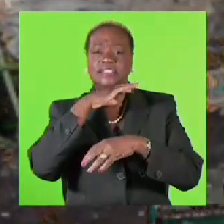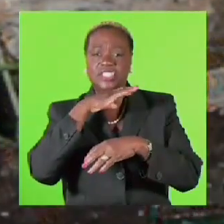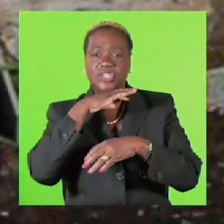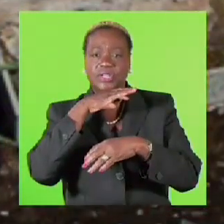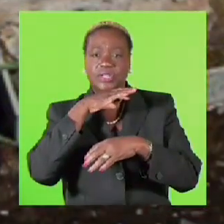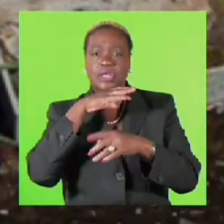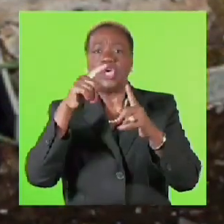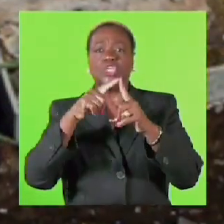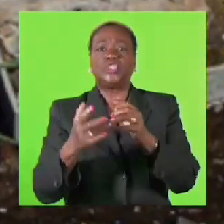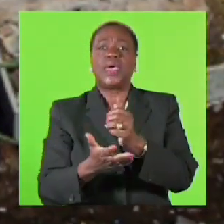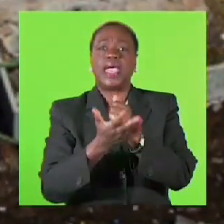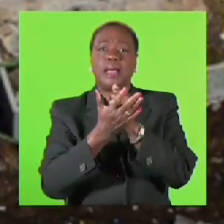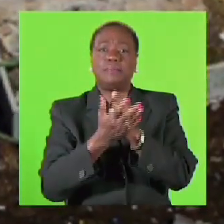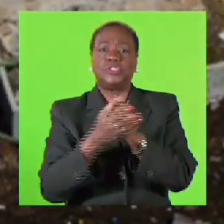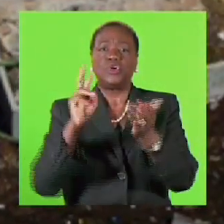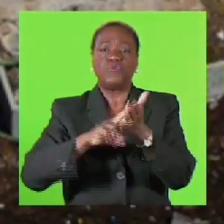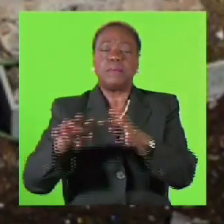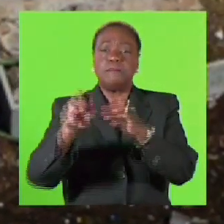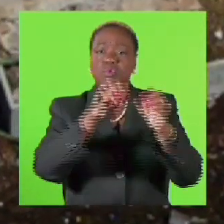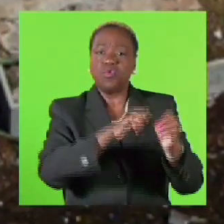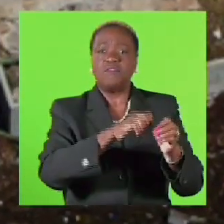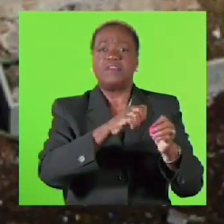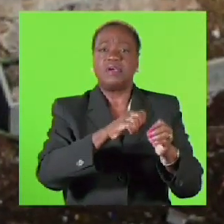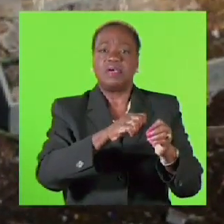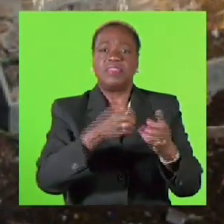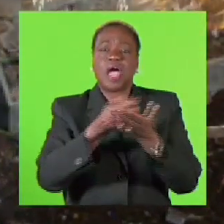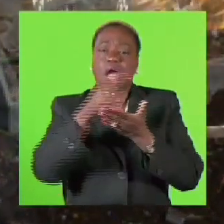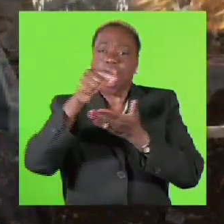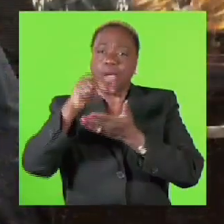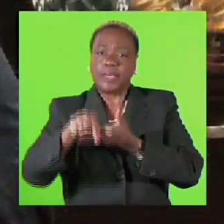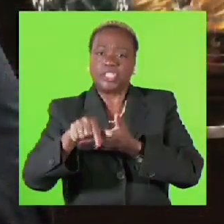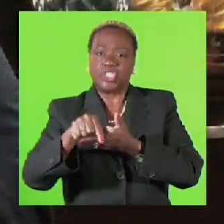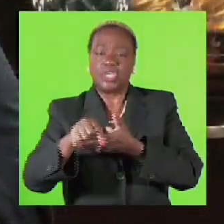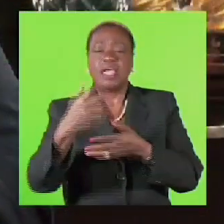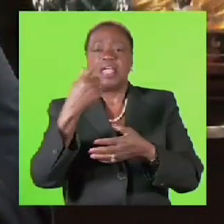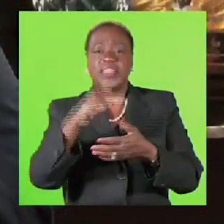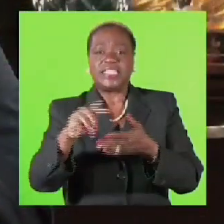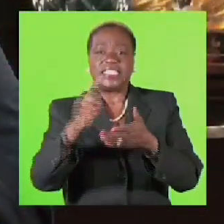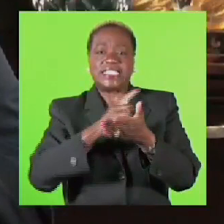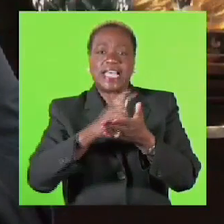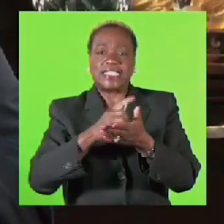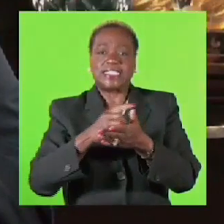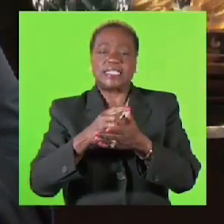further expedite the debris removal process, the Disaster